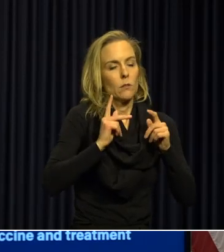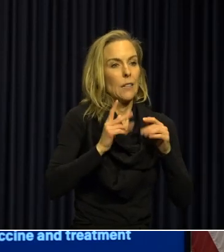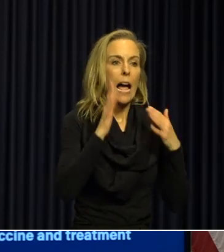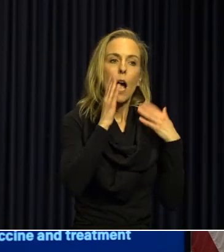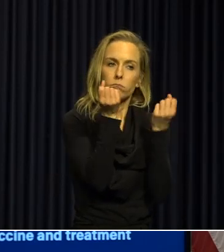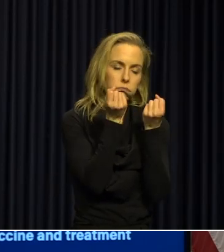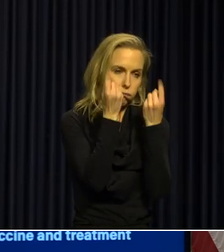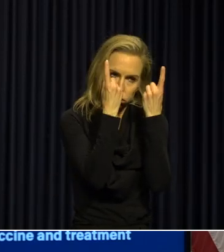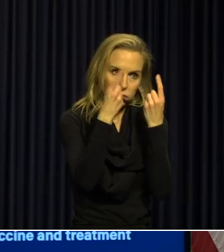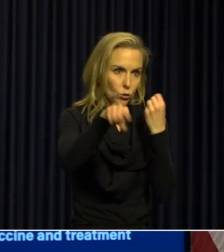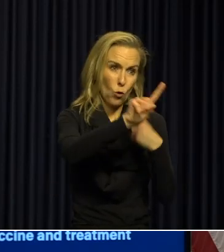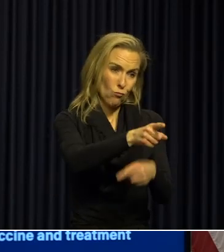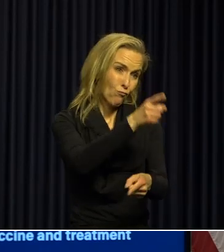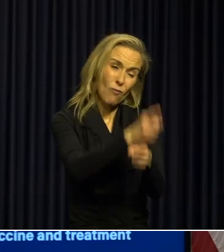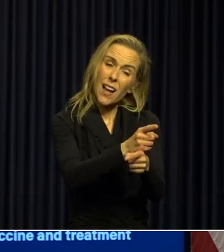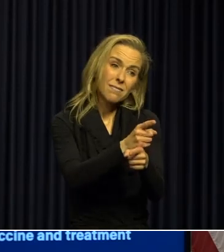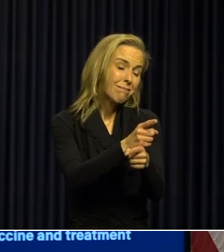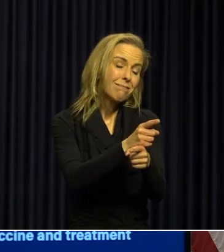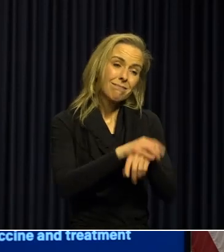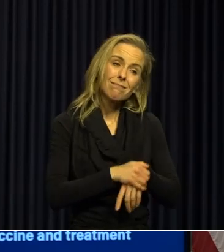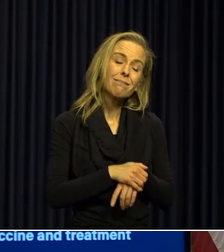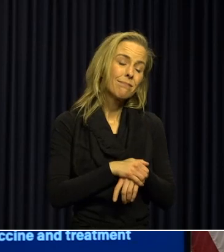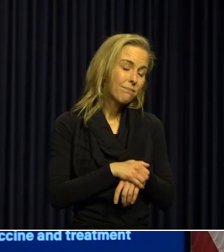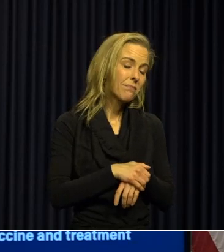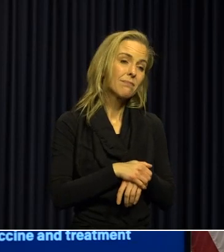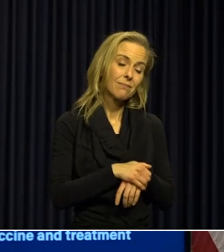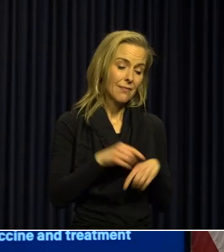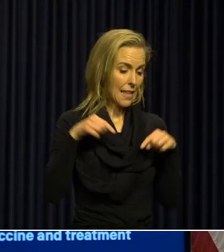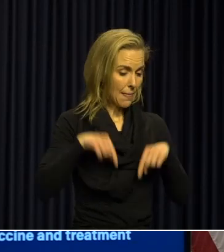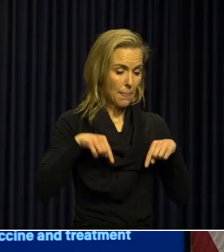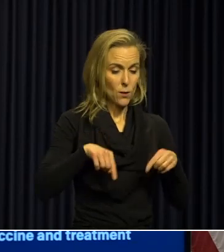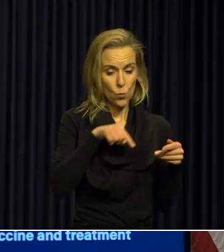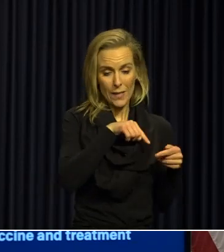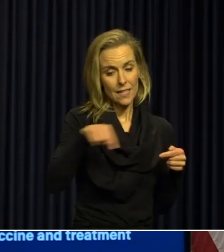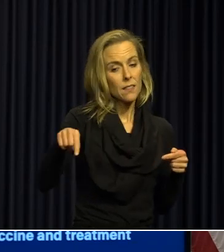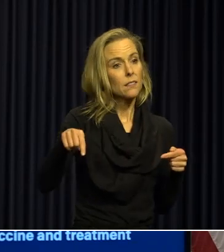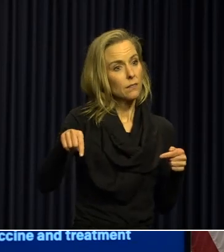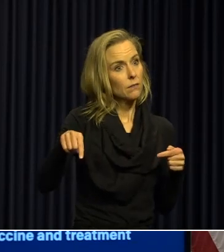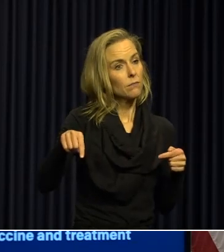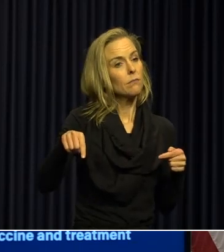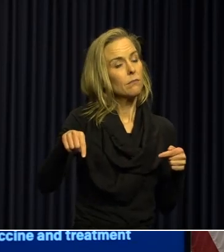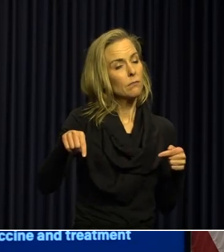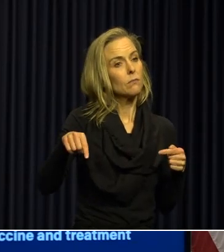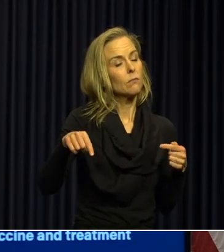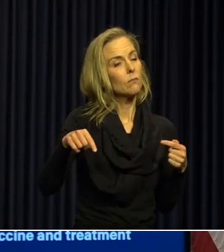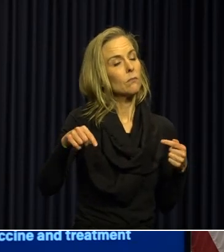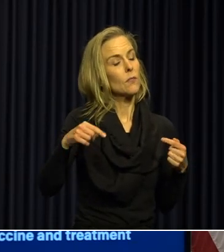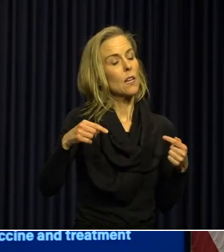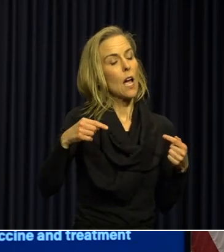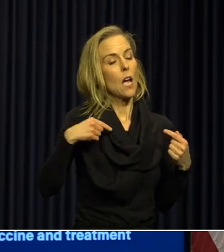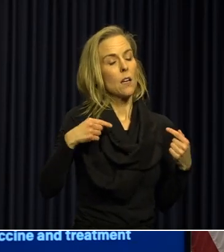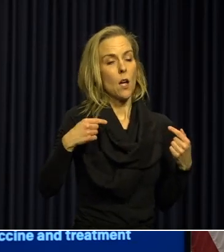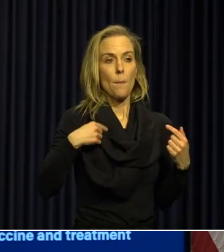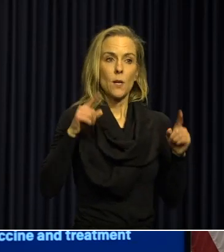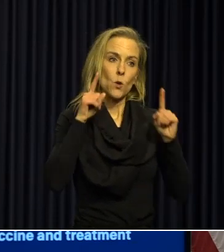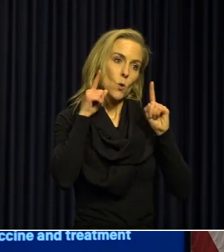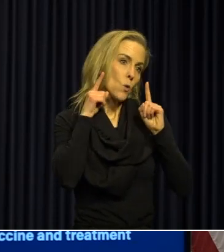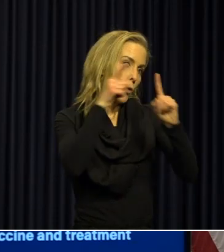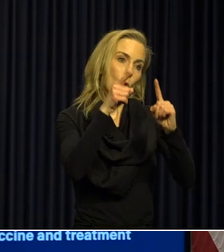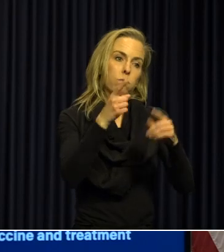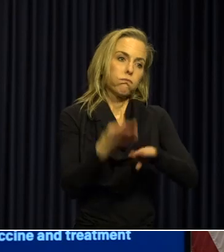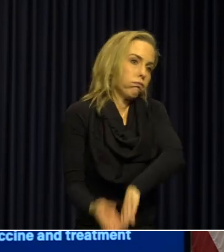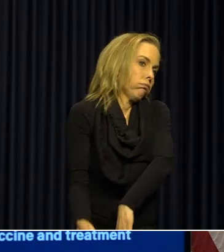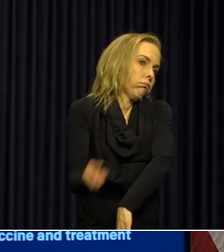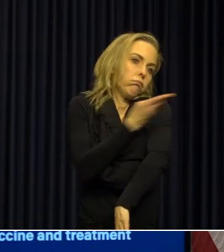are 100% right. And this week, I want to see very significant progress